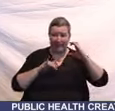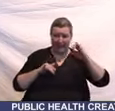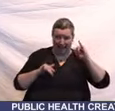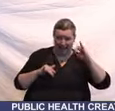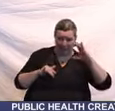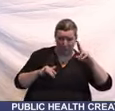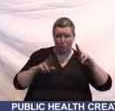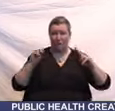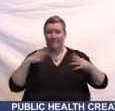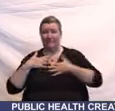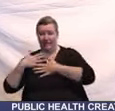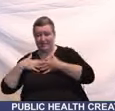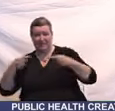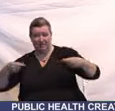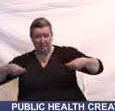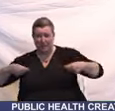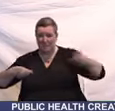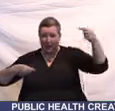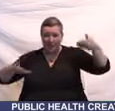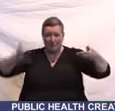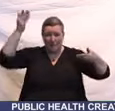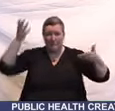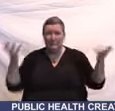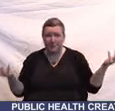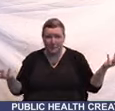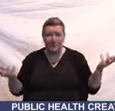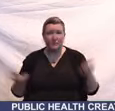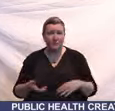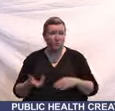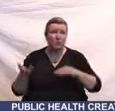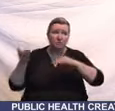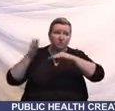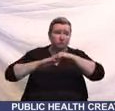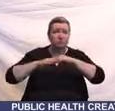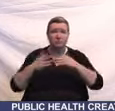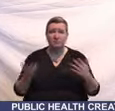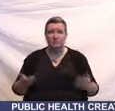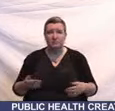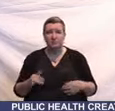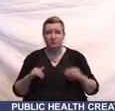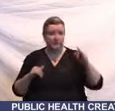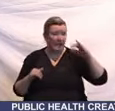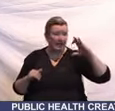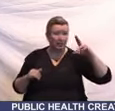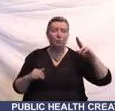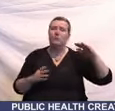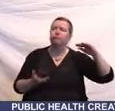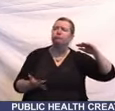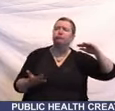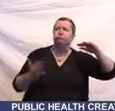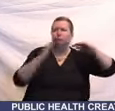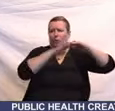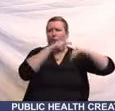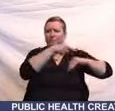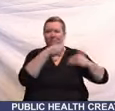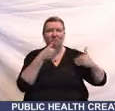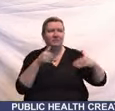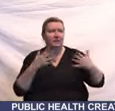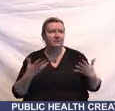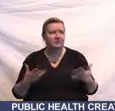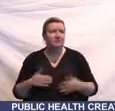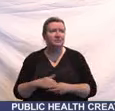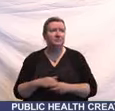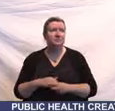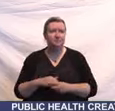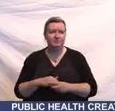Ventilator count, Judy, up less so than the ICU numbers. I think you said it was the lowest percentage rate we've seen in a